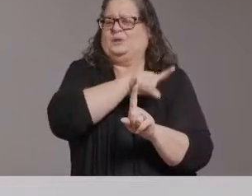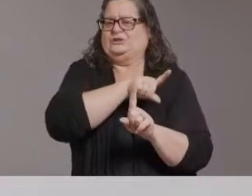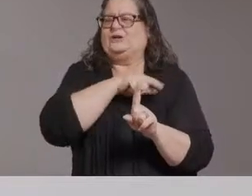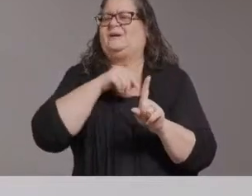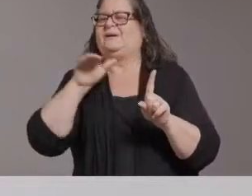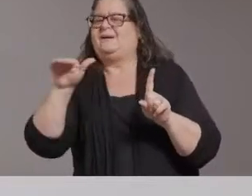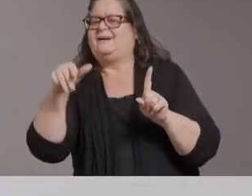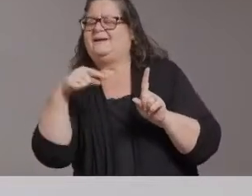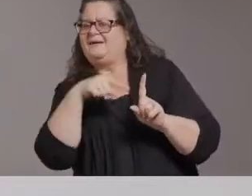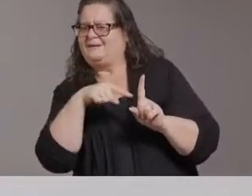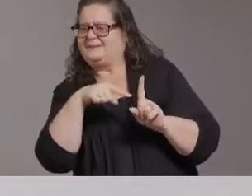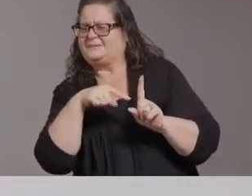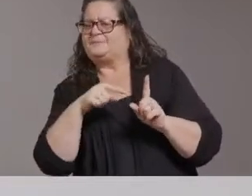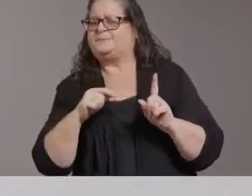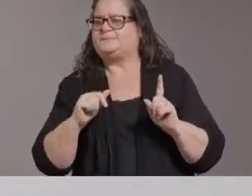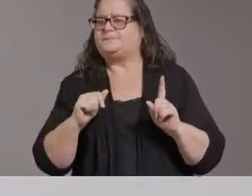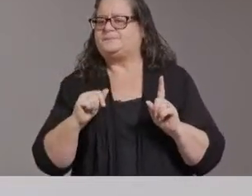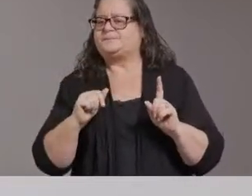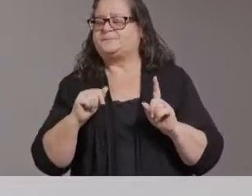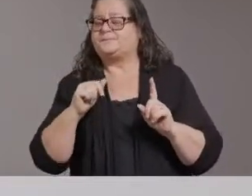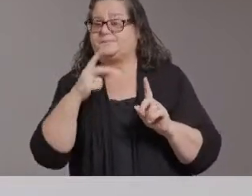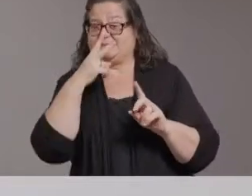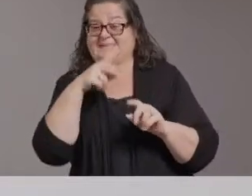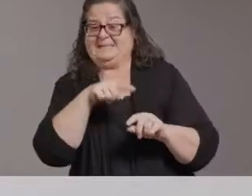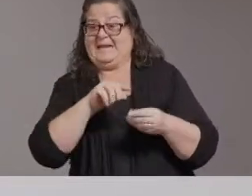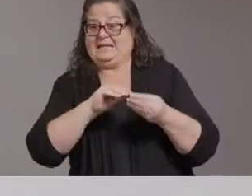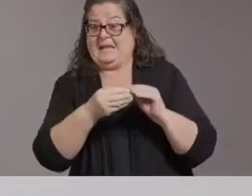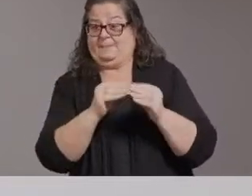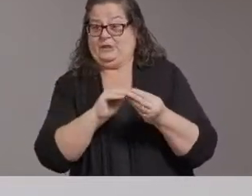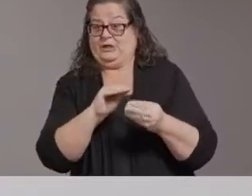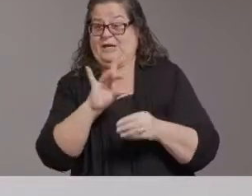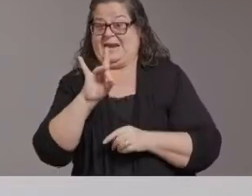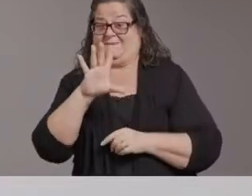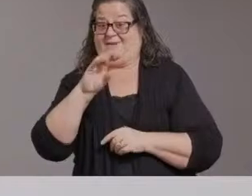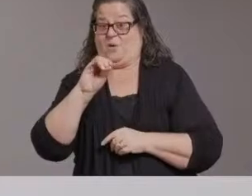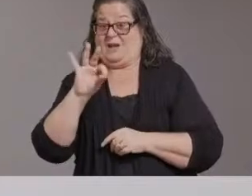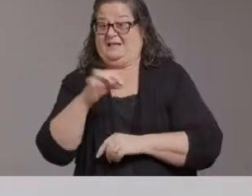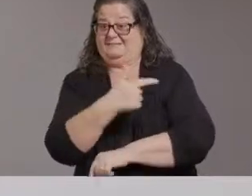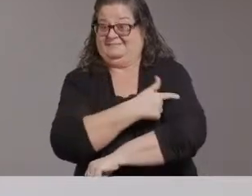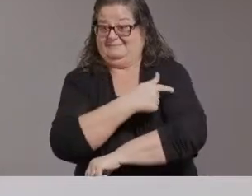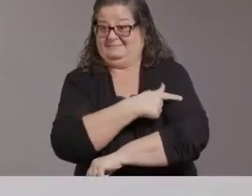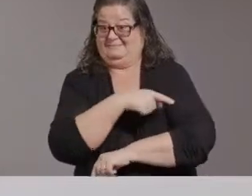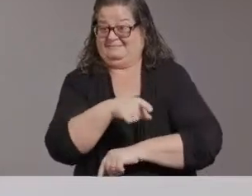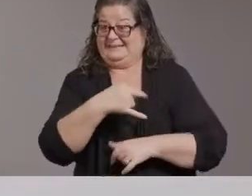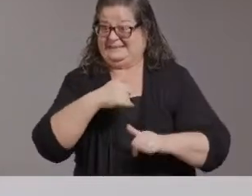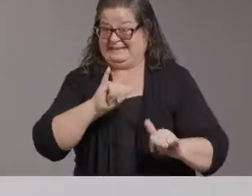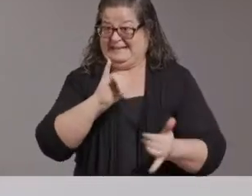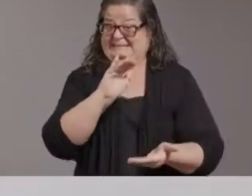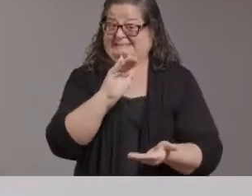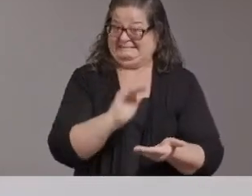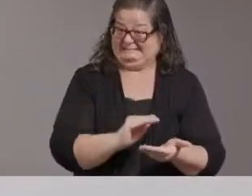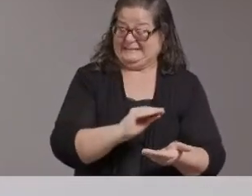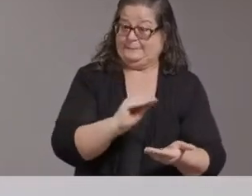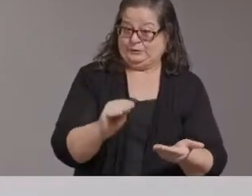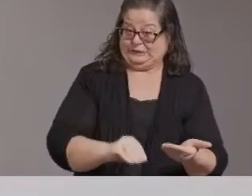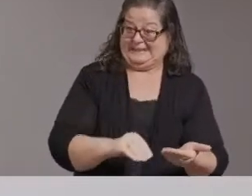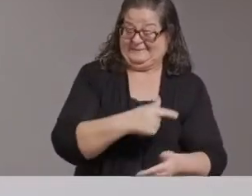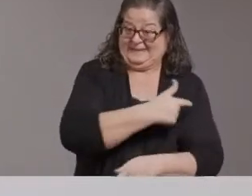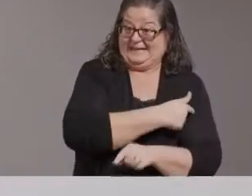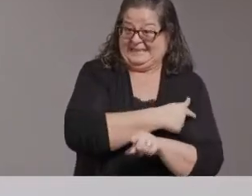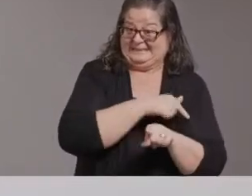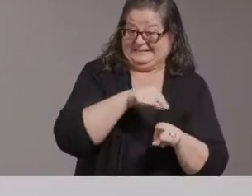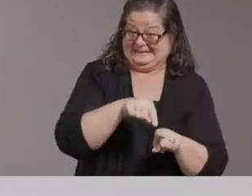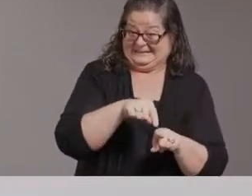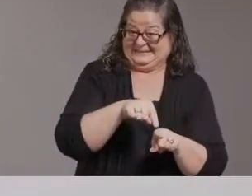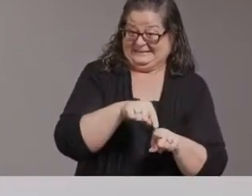the numbers in 85009, and it is still the least vaccinated zip code in Maricopa County, at least according to